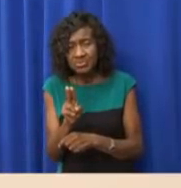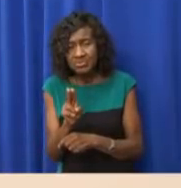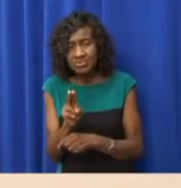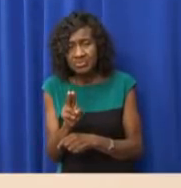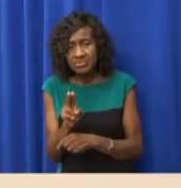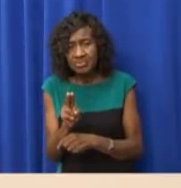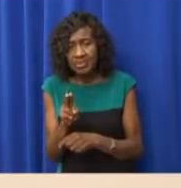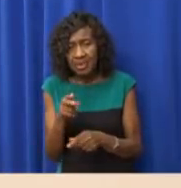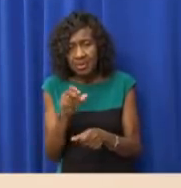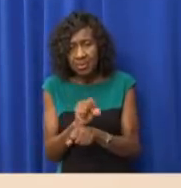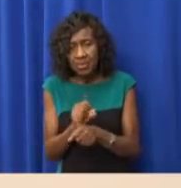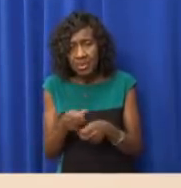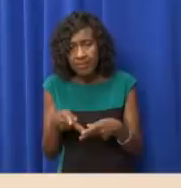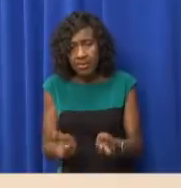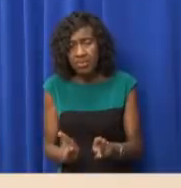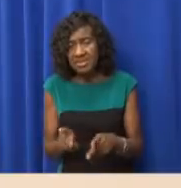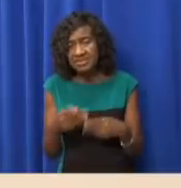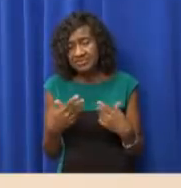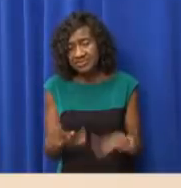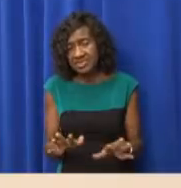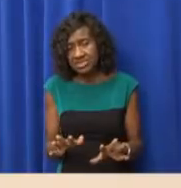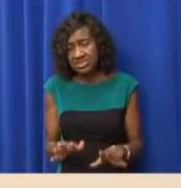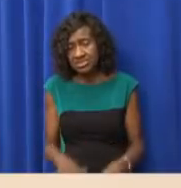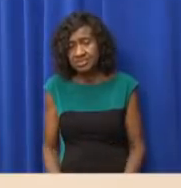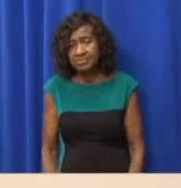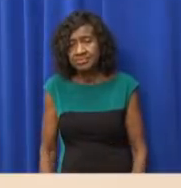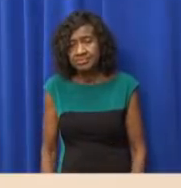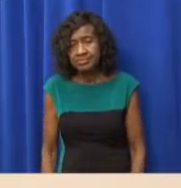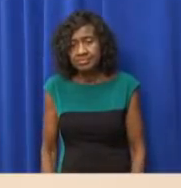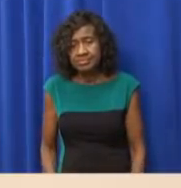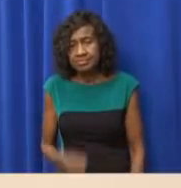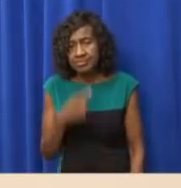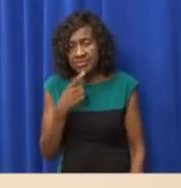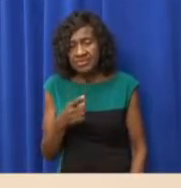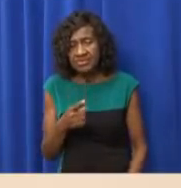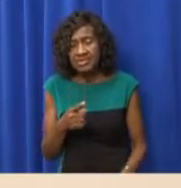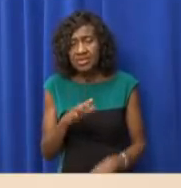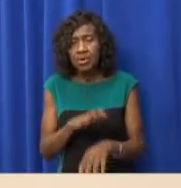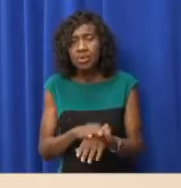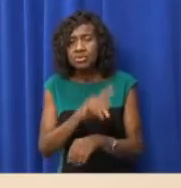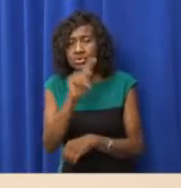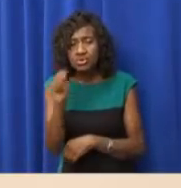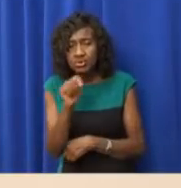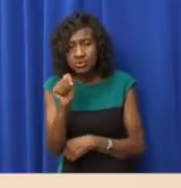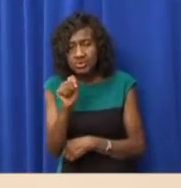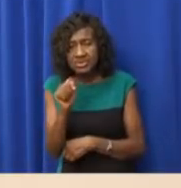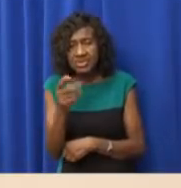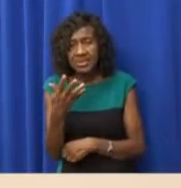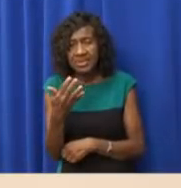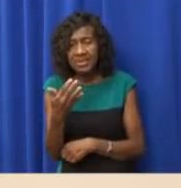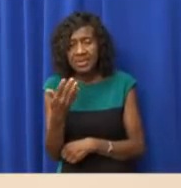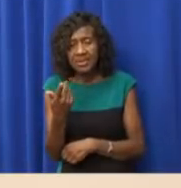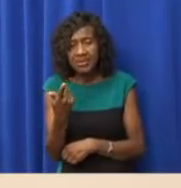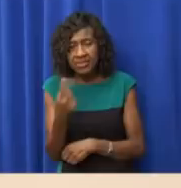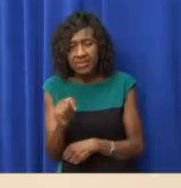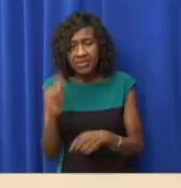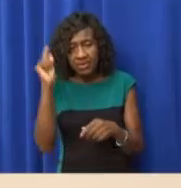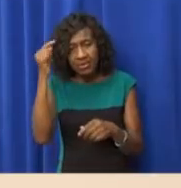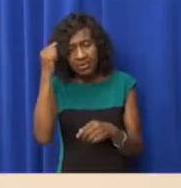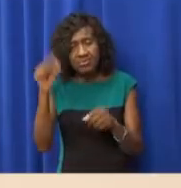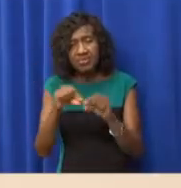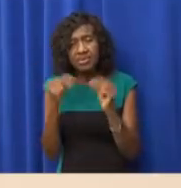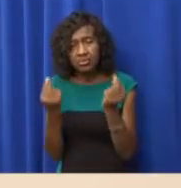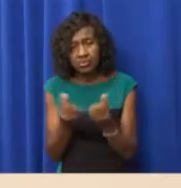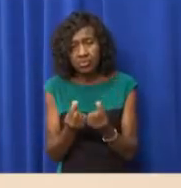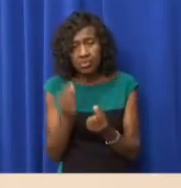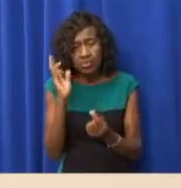have squarely in our sights, and we will address those on Tuesday. But I take the point more broadly. I'll see who I